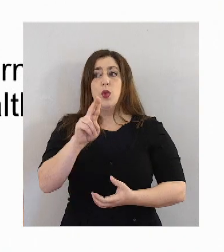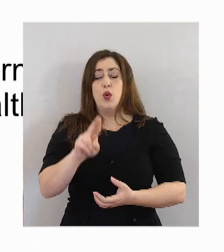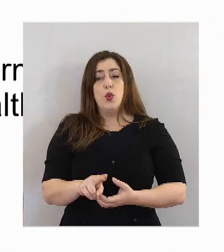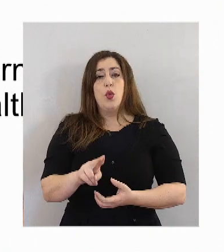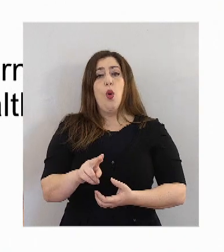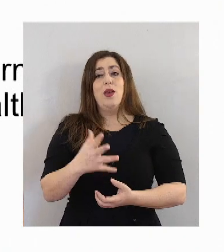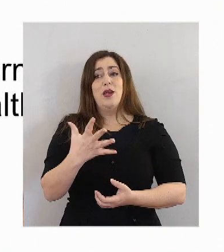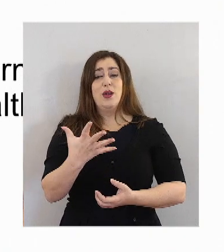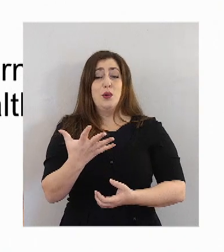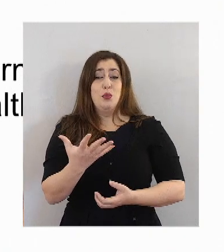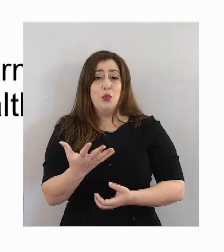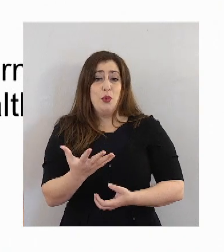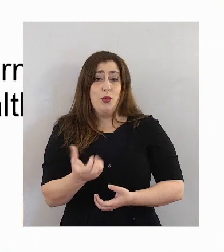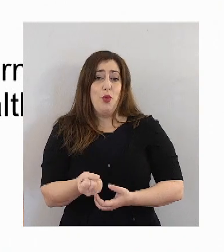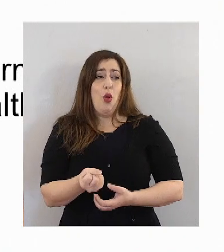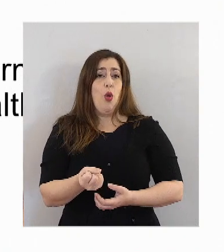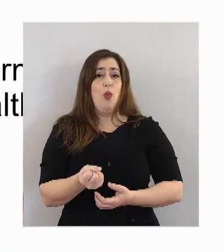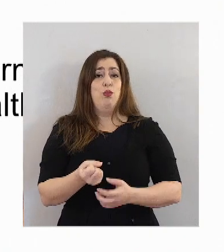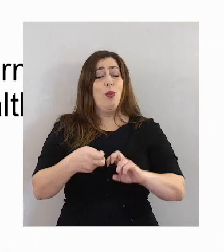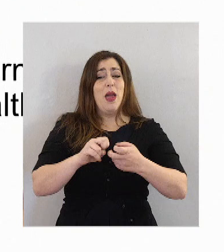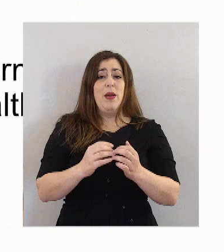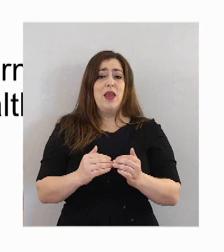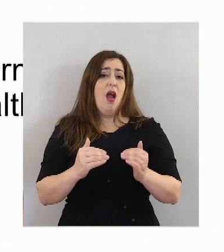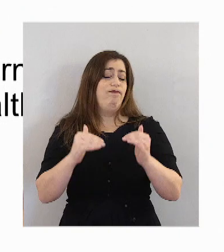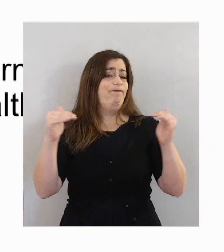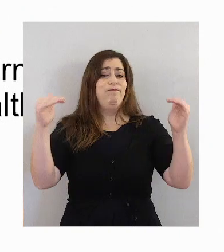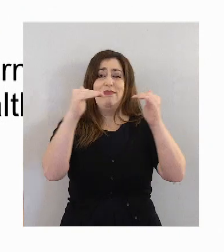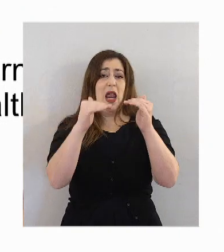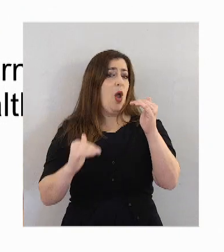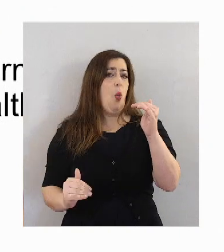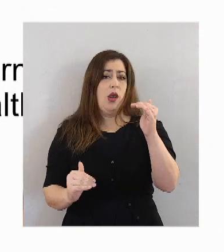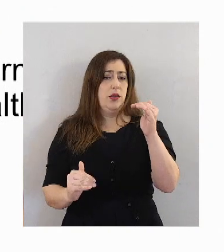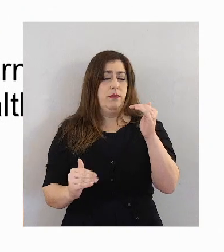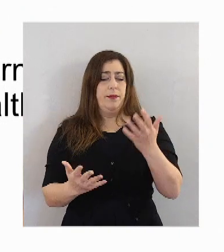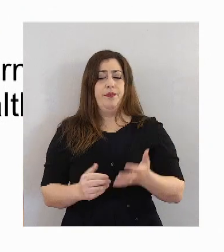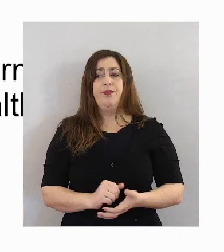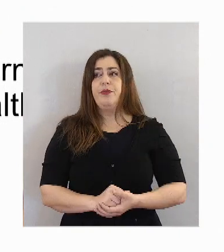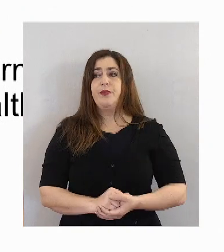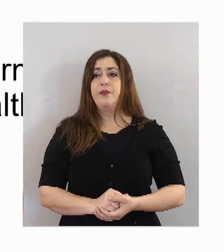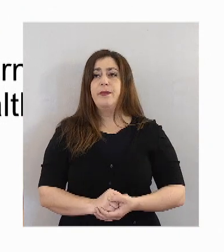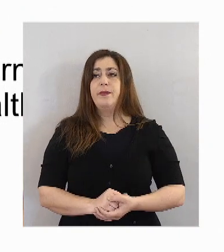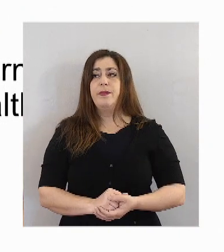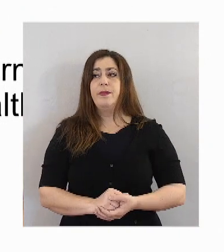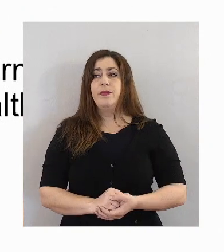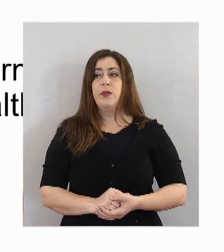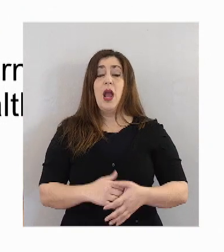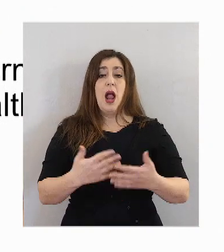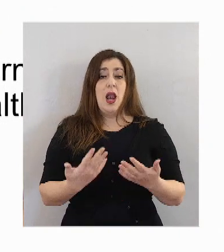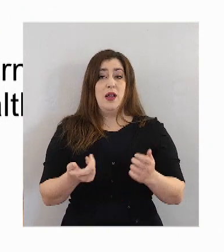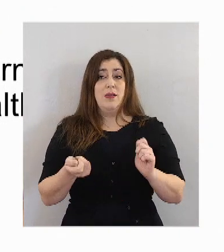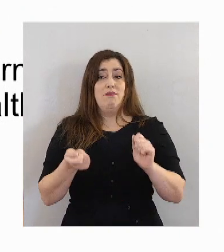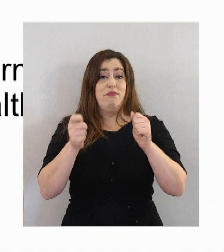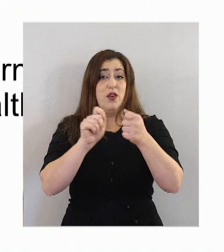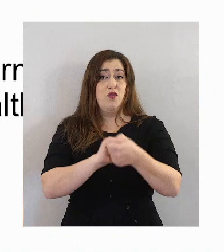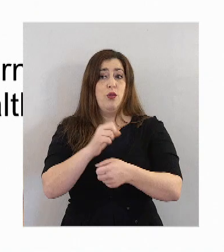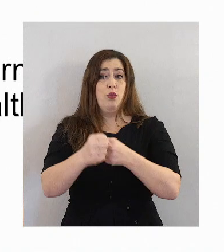result in inequalities in access to healthcare of LGBTIQ persons. In this, the Transform project was fortunate to